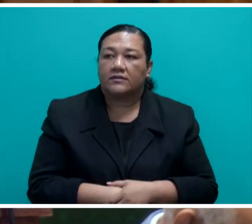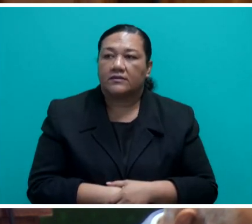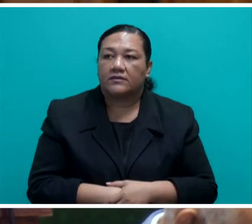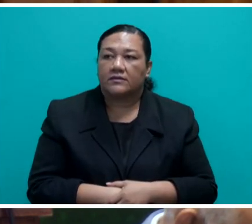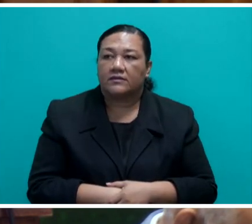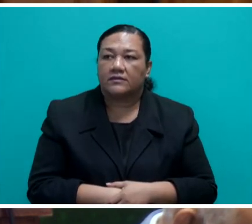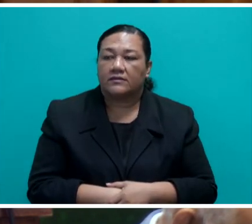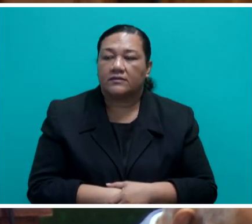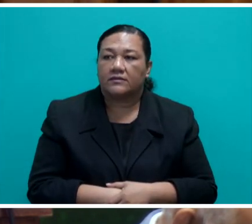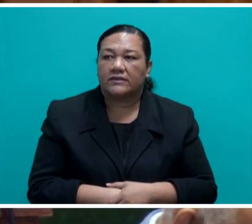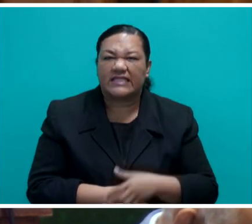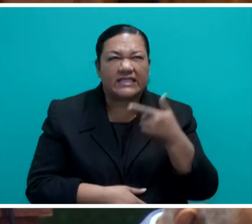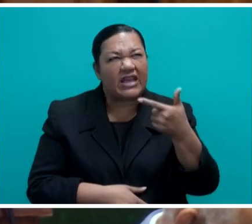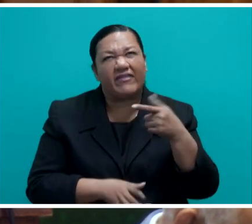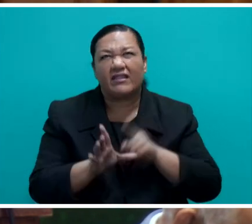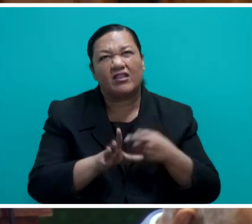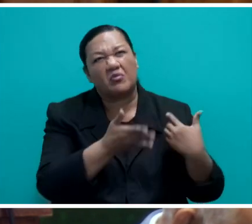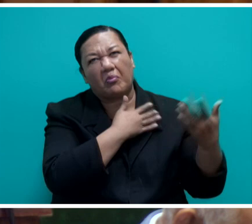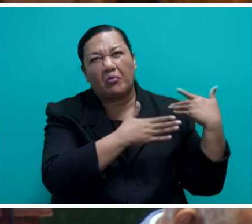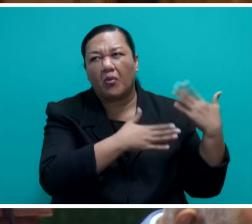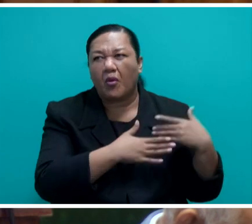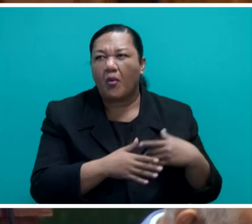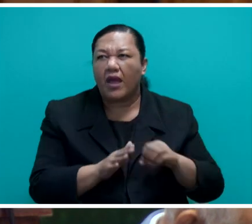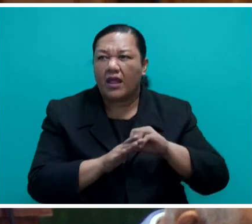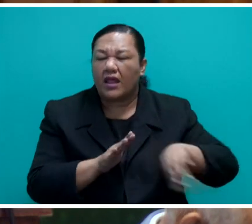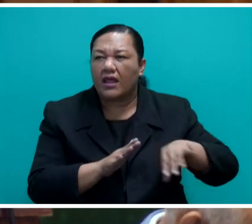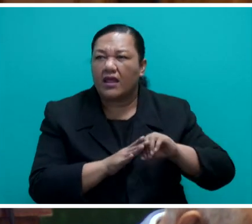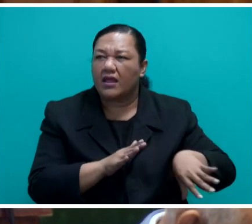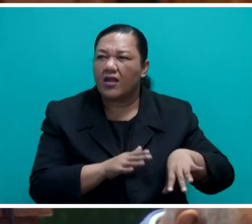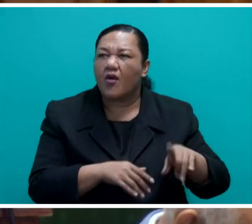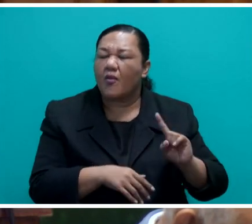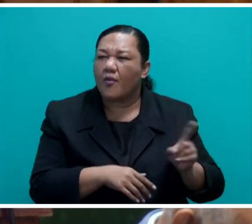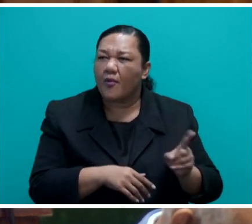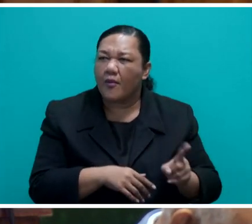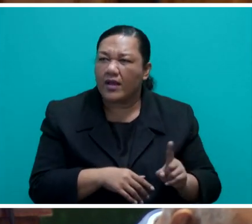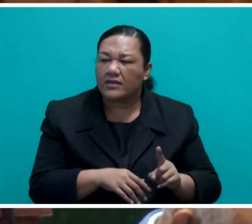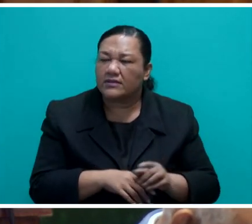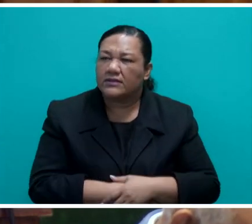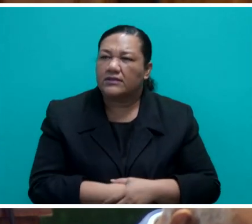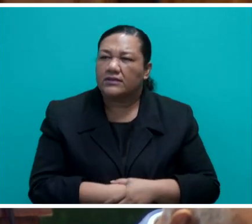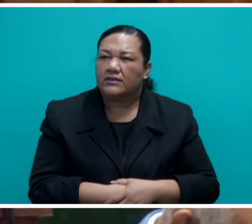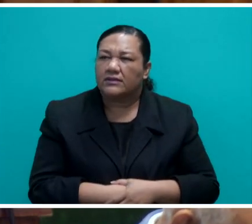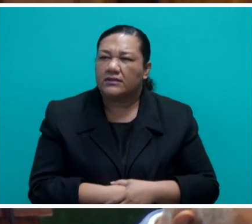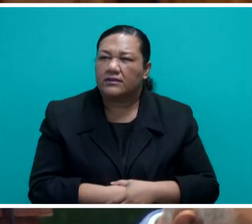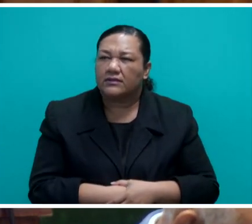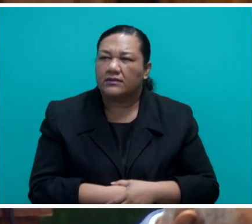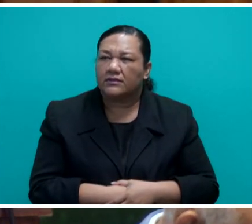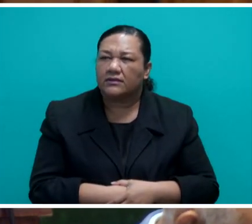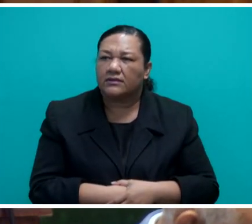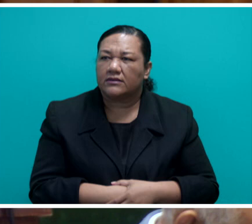taken 7 years ago led to the elimination of sanctioned drainage schemes under the previous